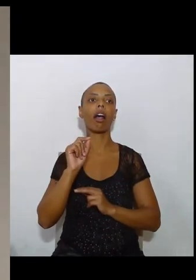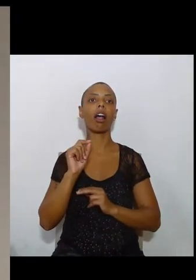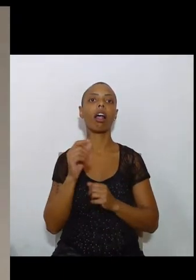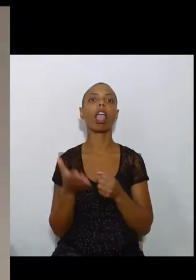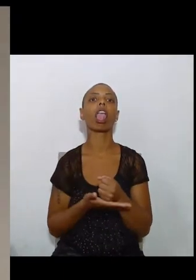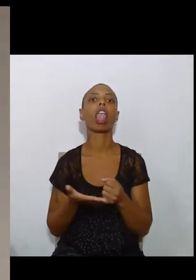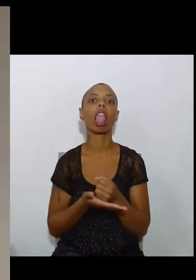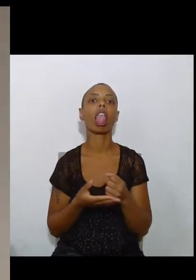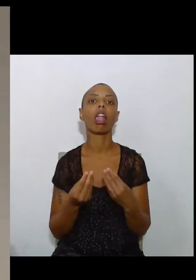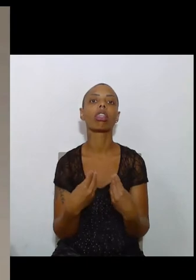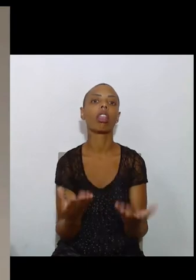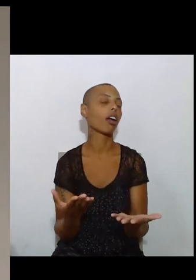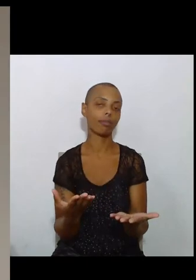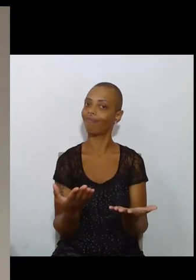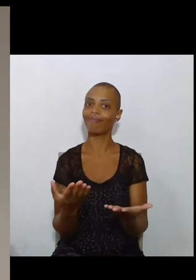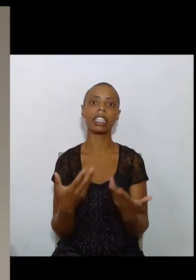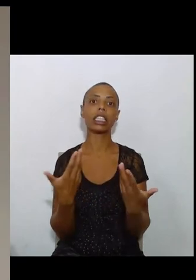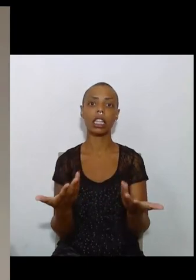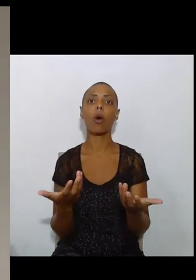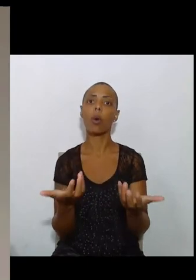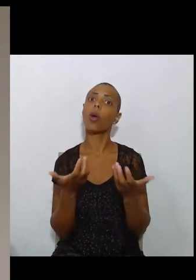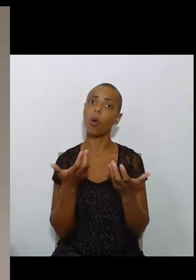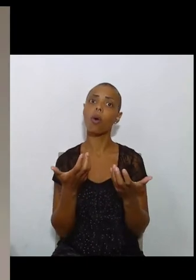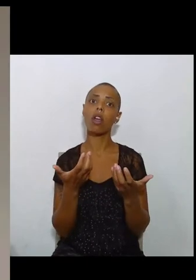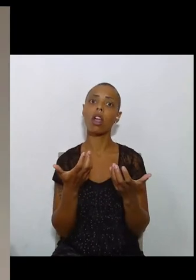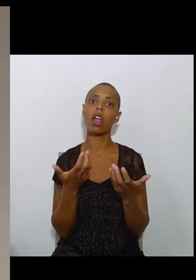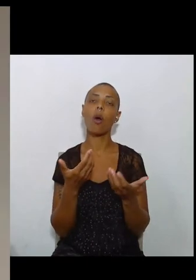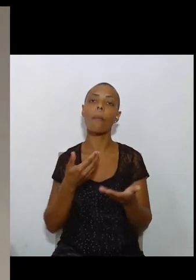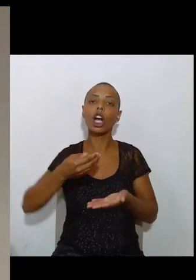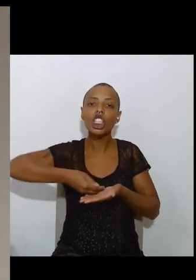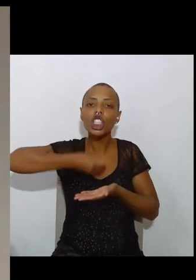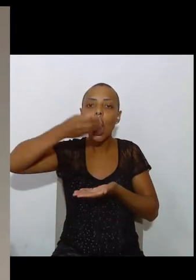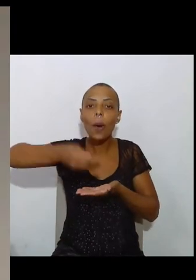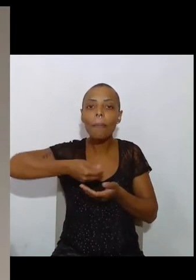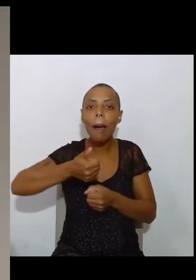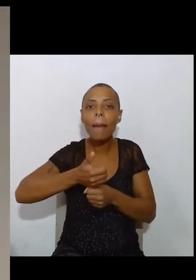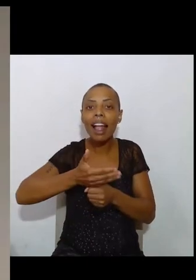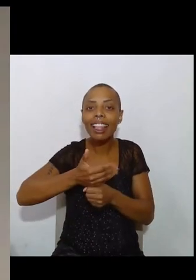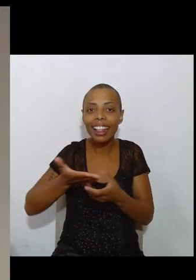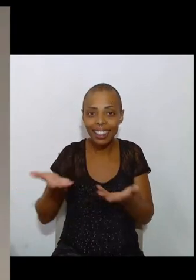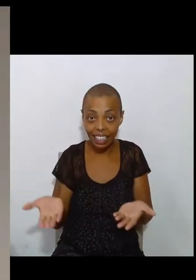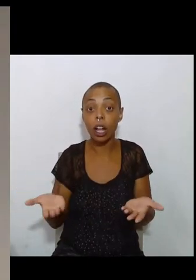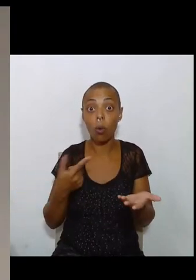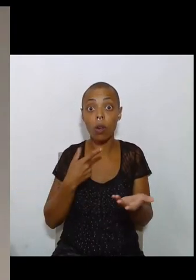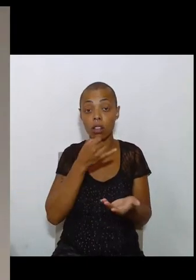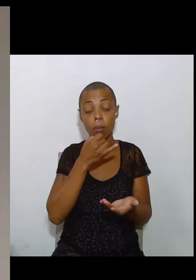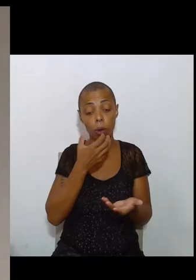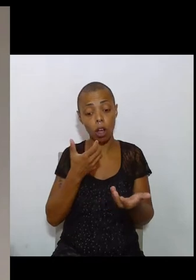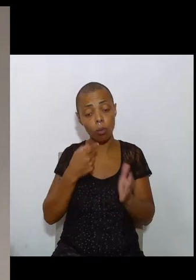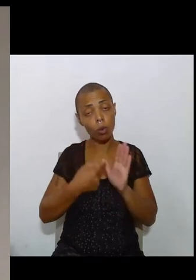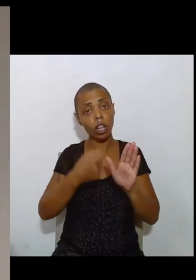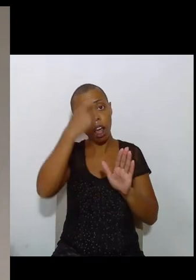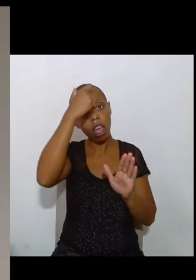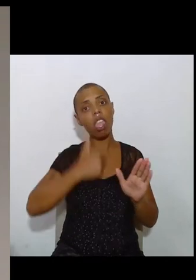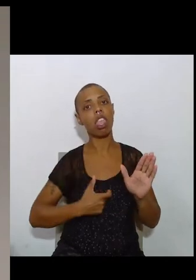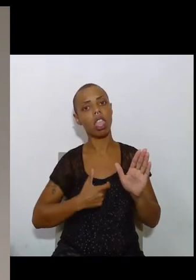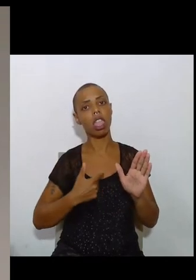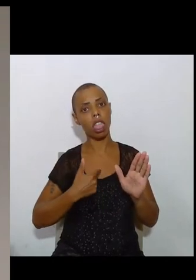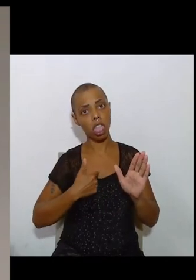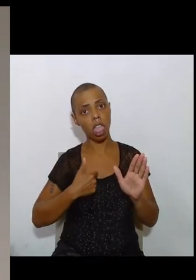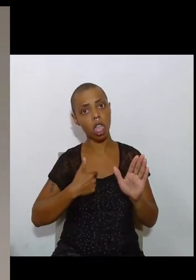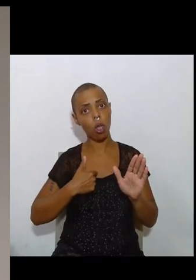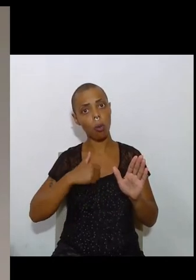result of a potato soup so I wanted to draw that relation between my work and